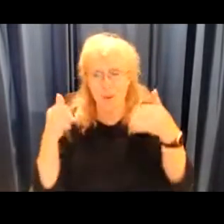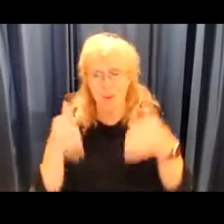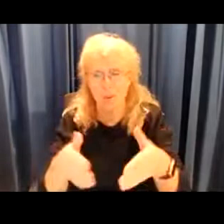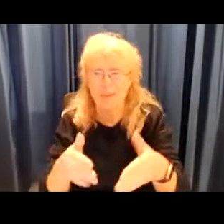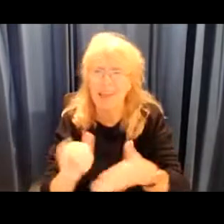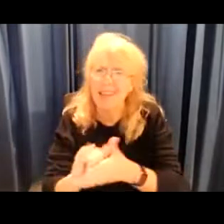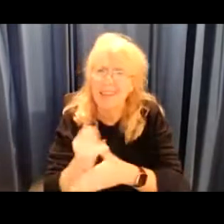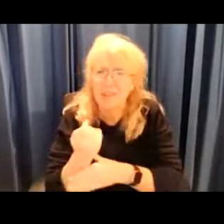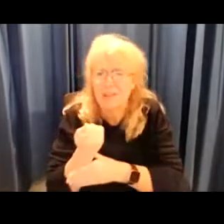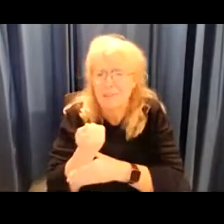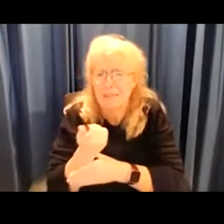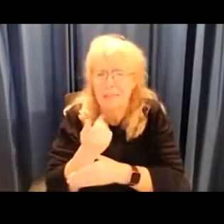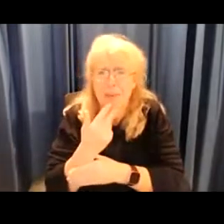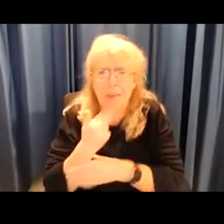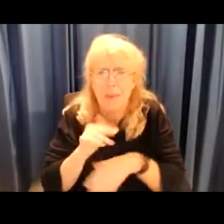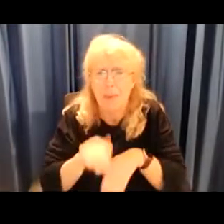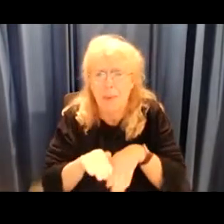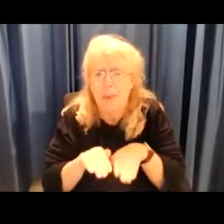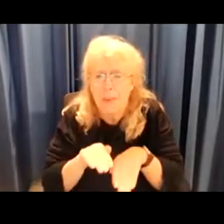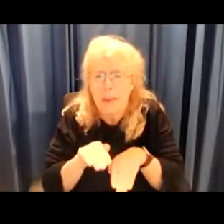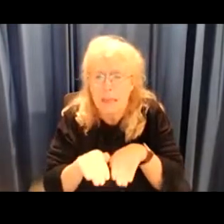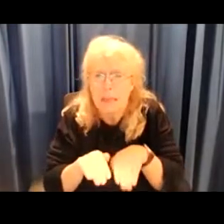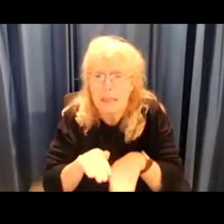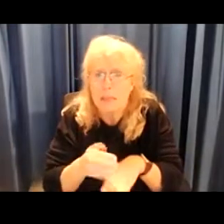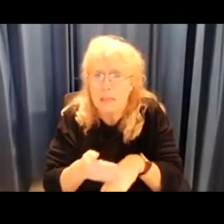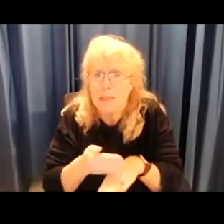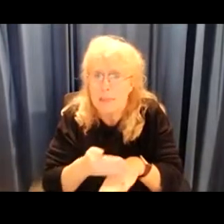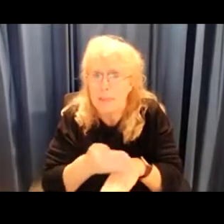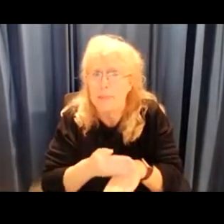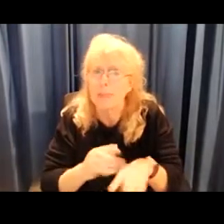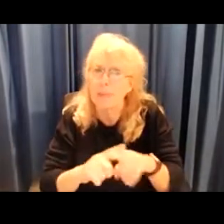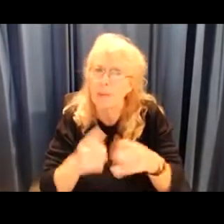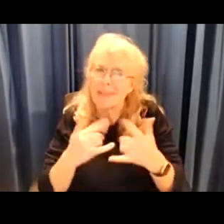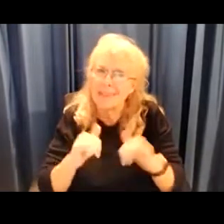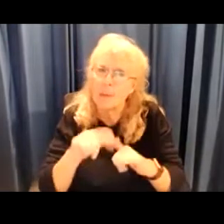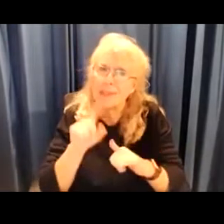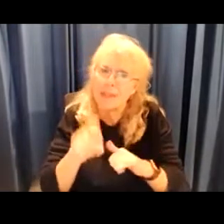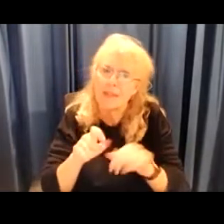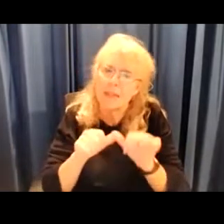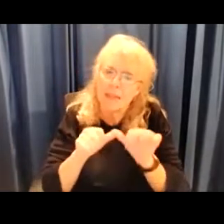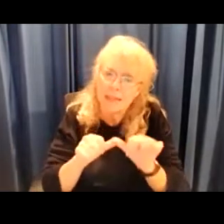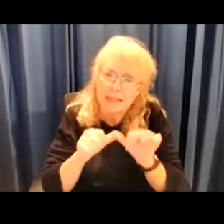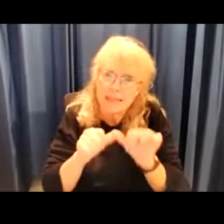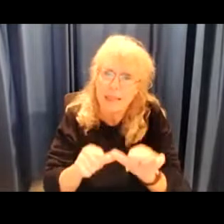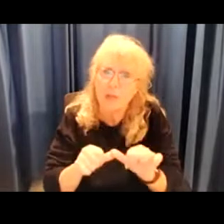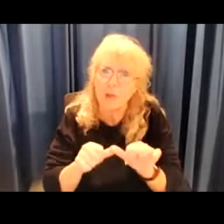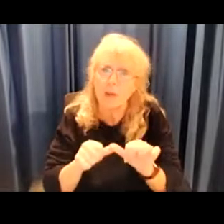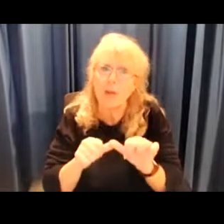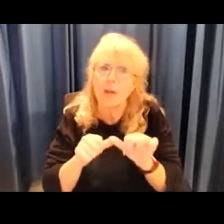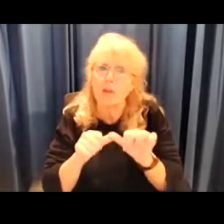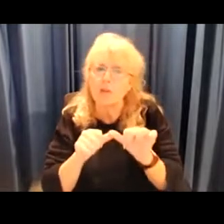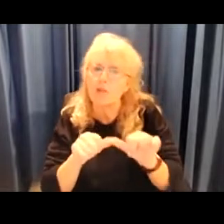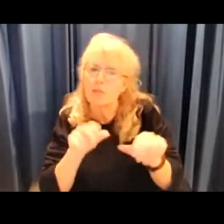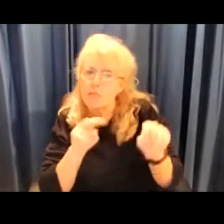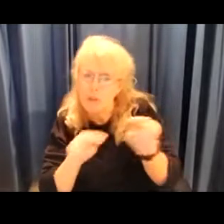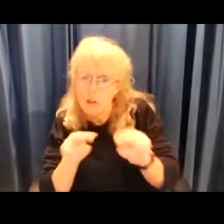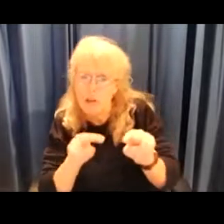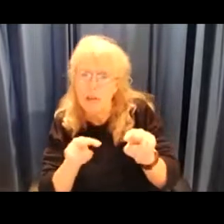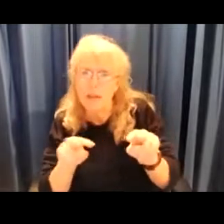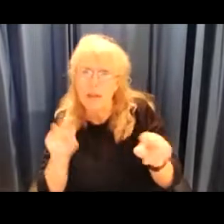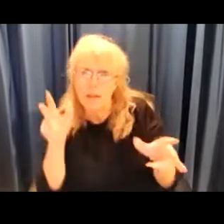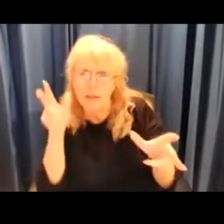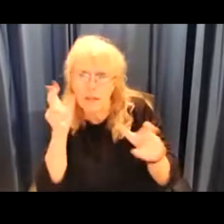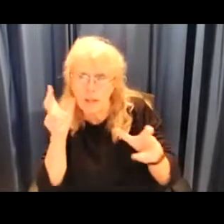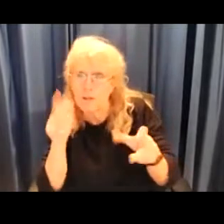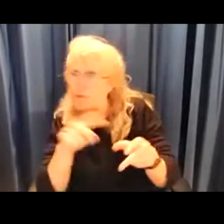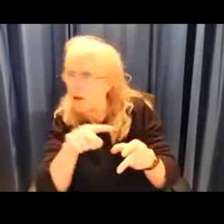steps, and we'll have to continue to look and hear from our